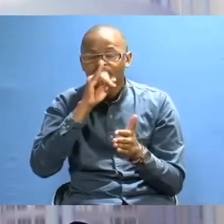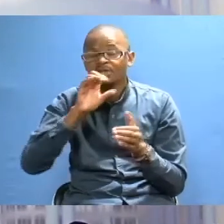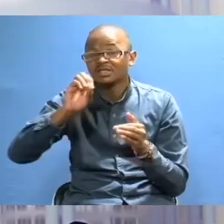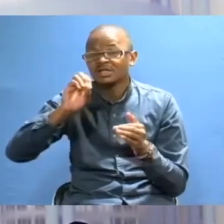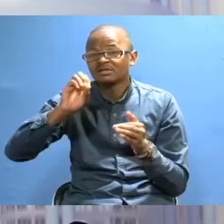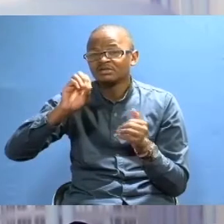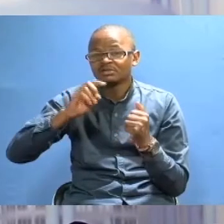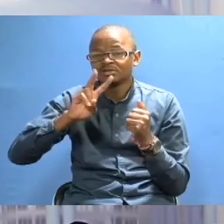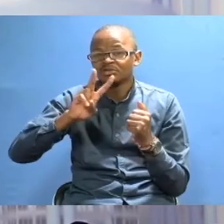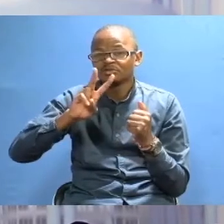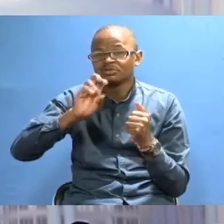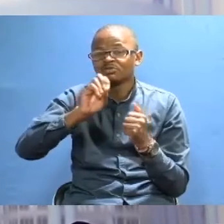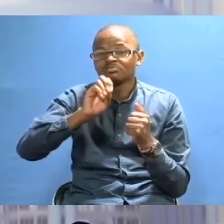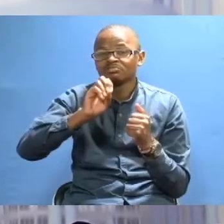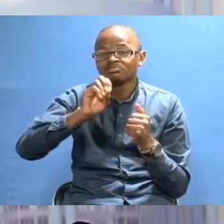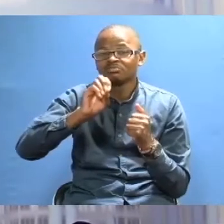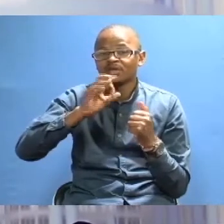is